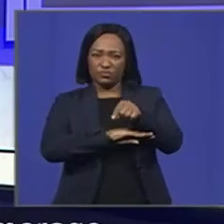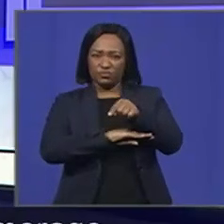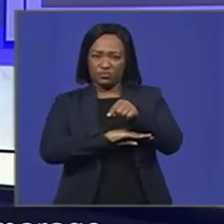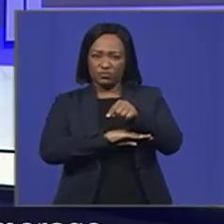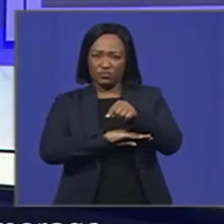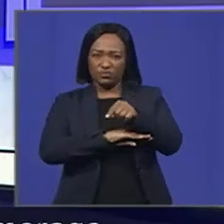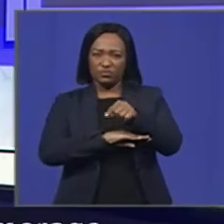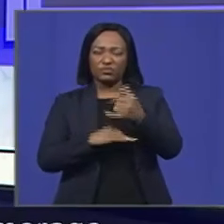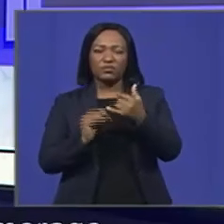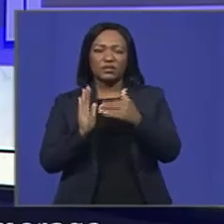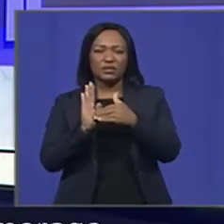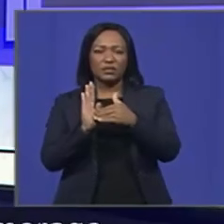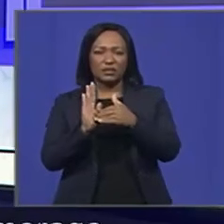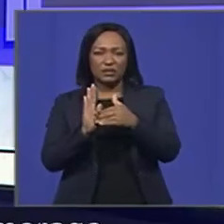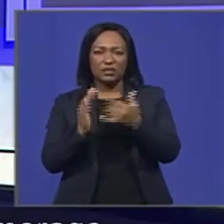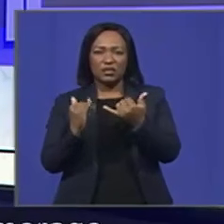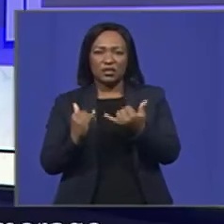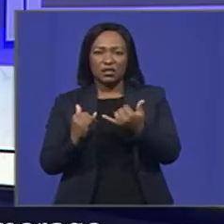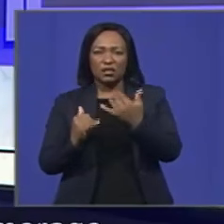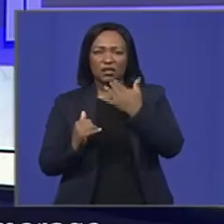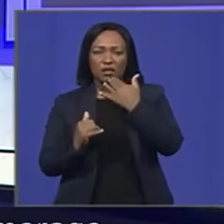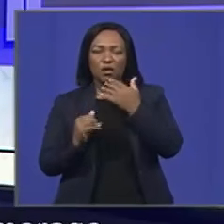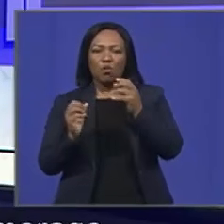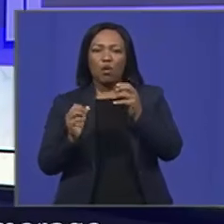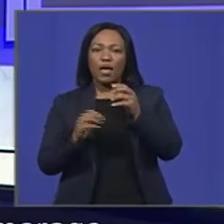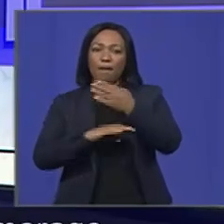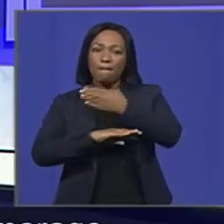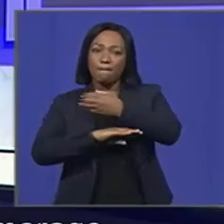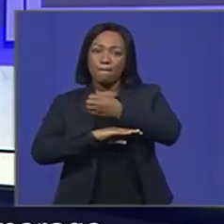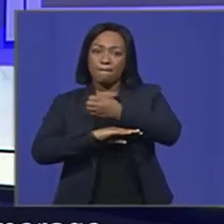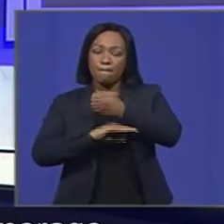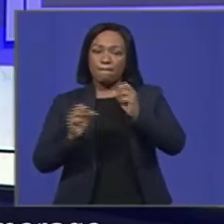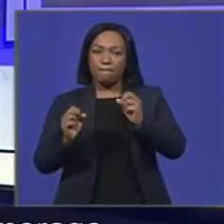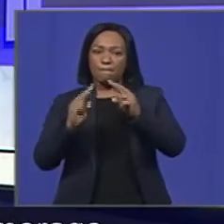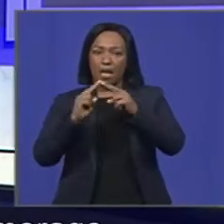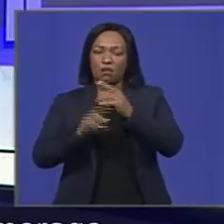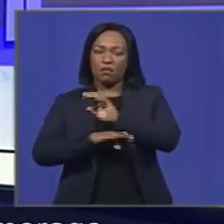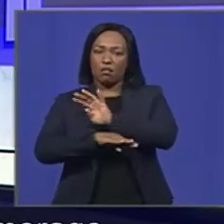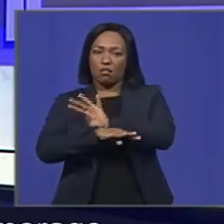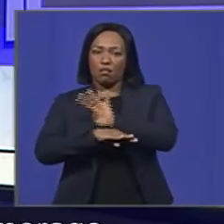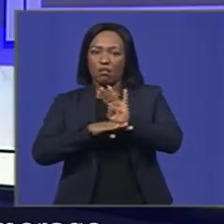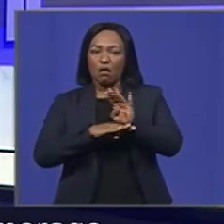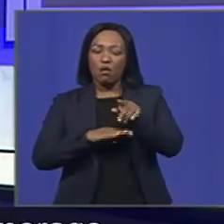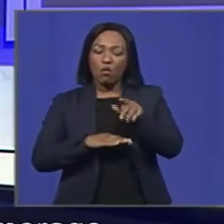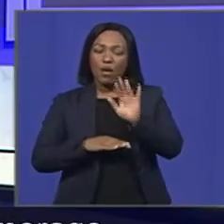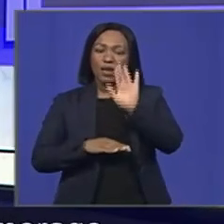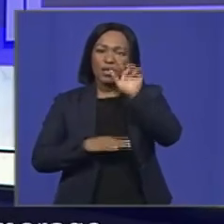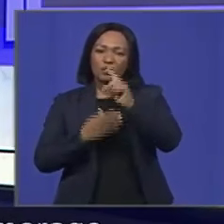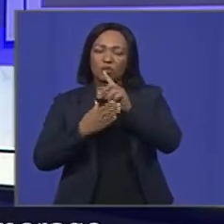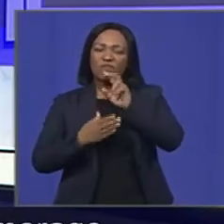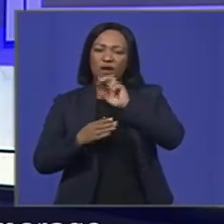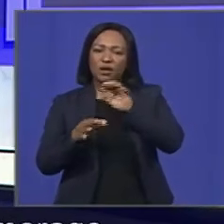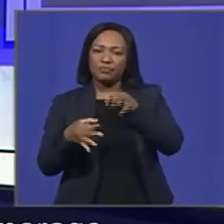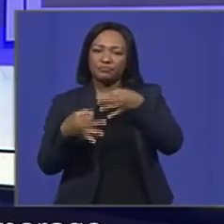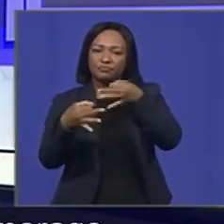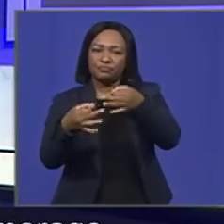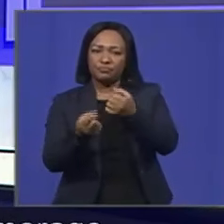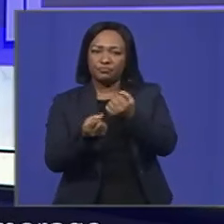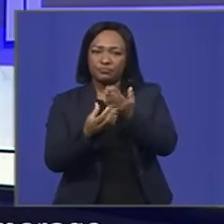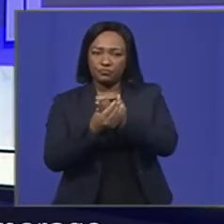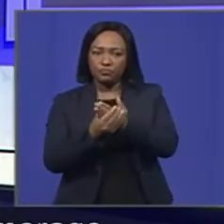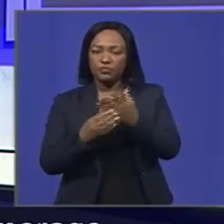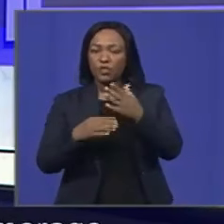jwa dimilione tsa diranta kwa molelwaneng wa Beitbridge e buseditswe morago go fitlha ka la botlhano beke e tlang. Morero ono buseditswe morago go